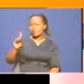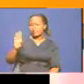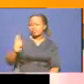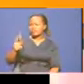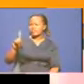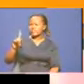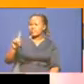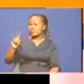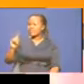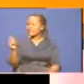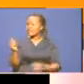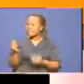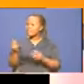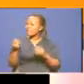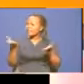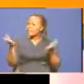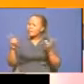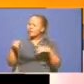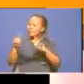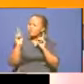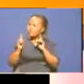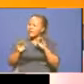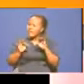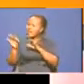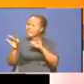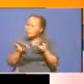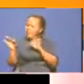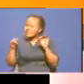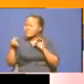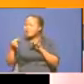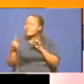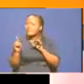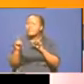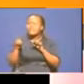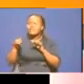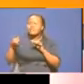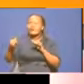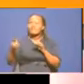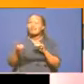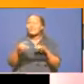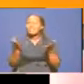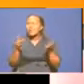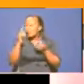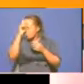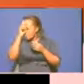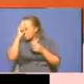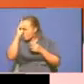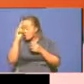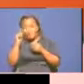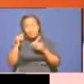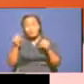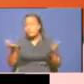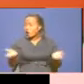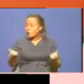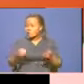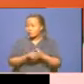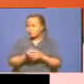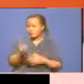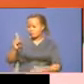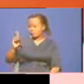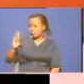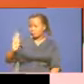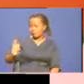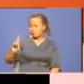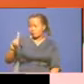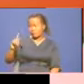tell our viewers? How would you describe this variant called the Delta? How serious is it? So the Delta variant currently is